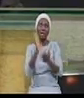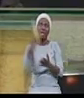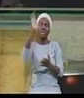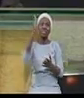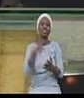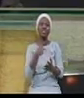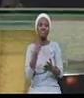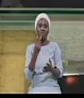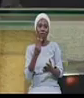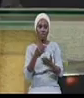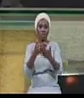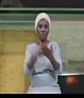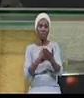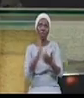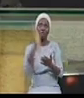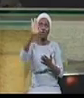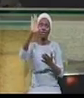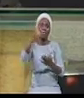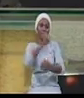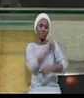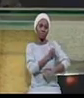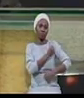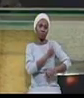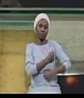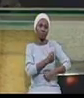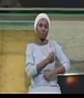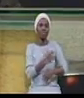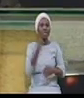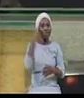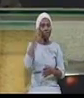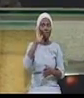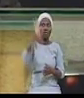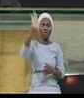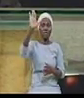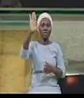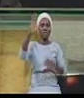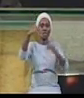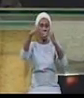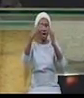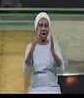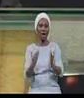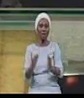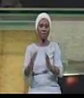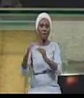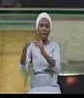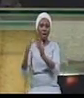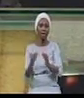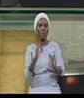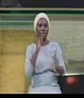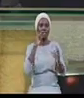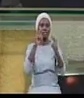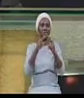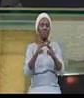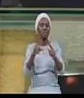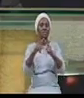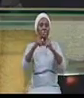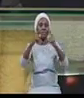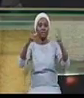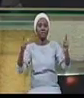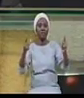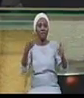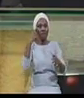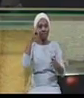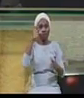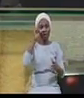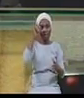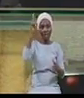very great, for he is strong that executeth his word. For the day